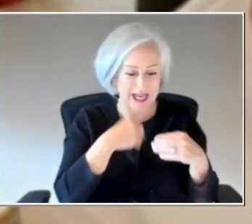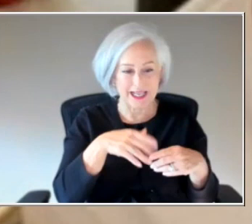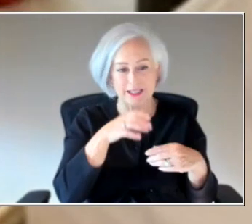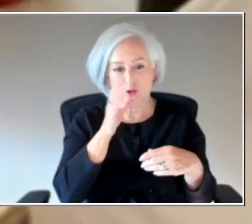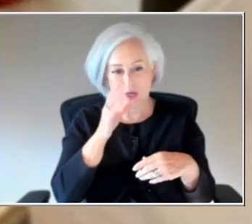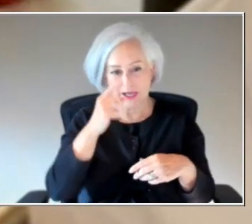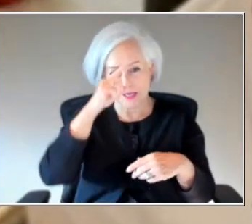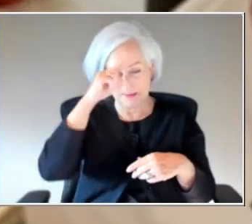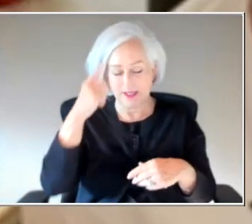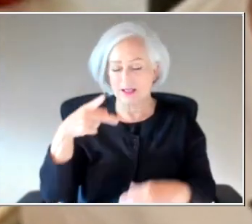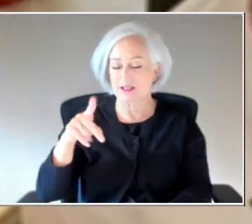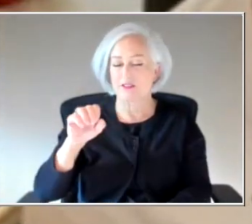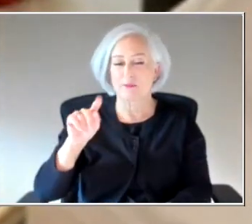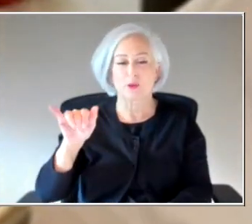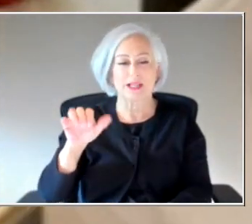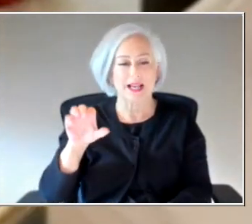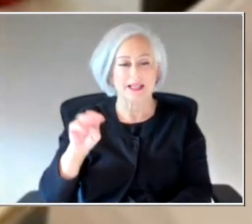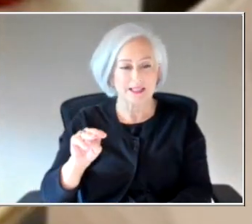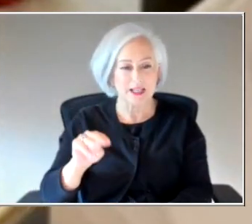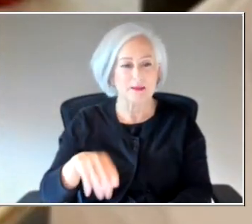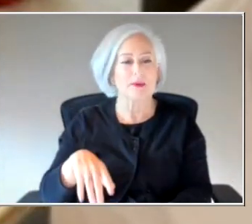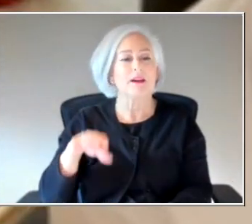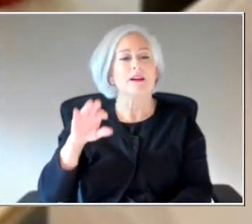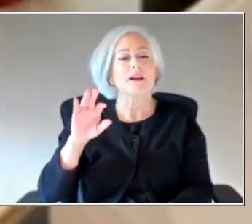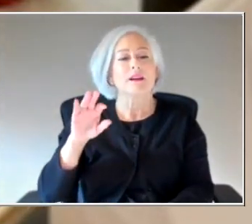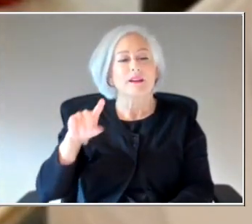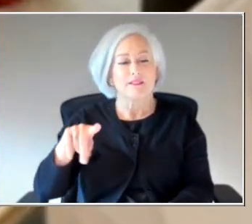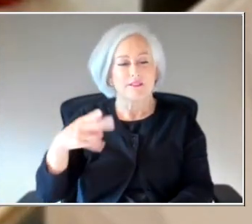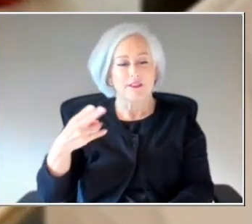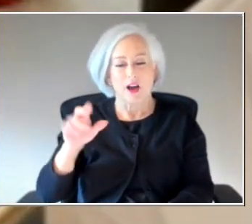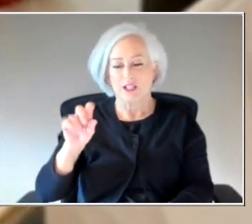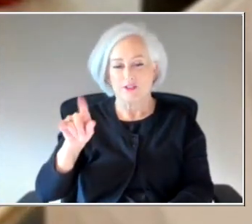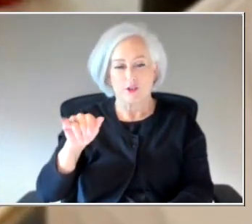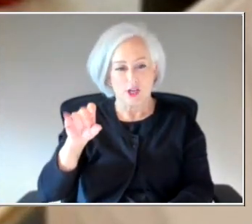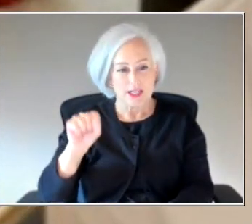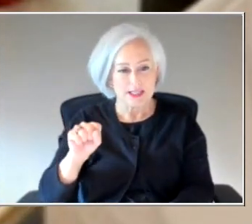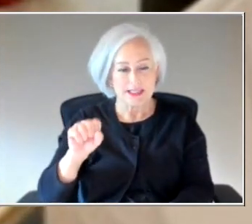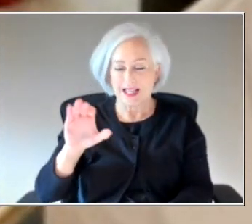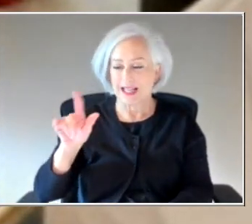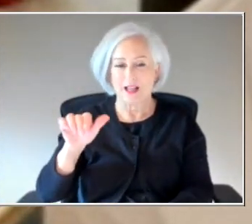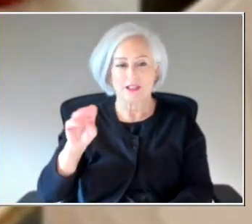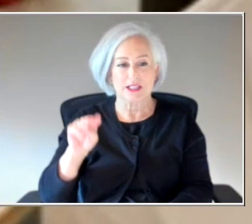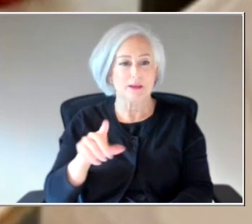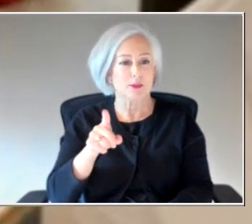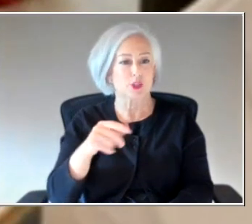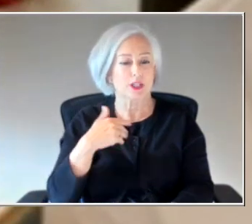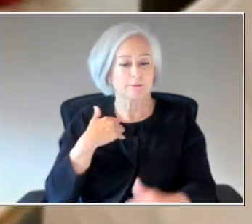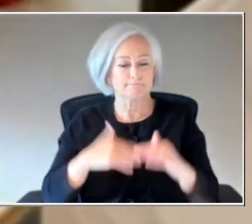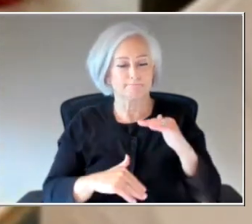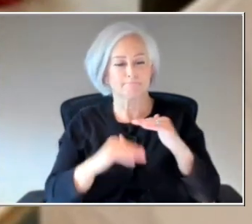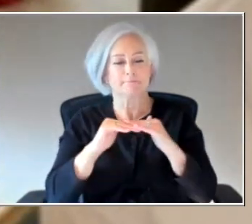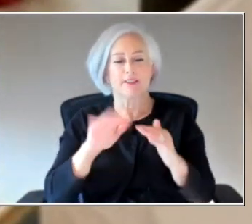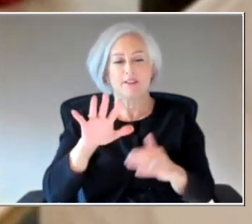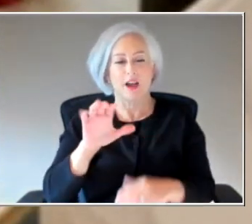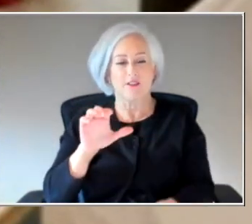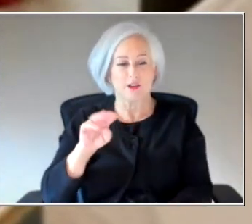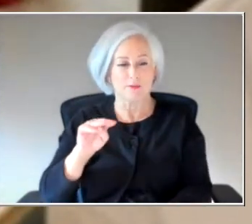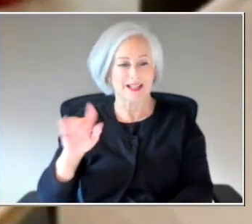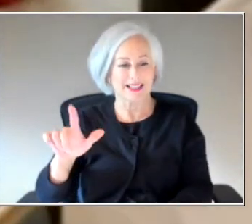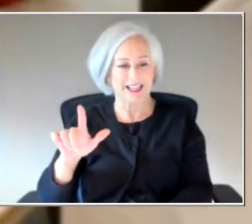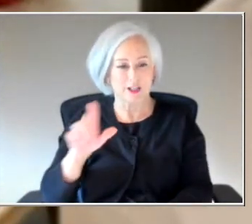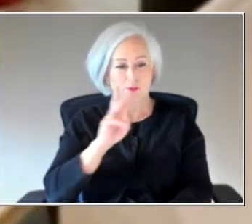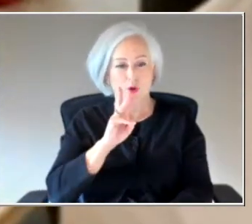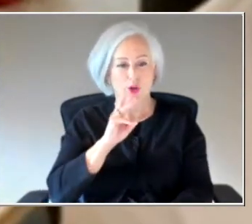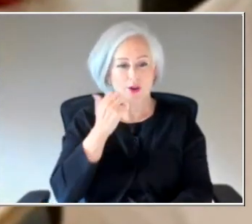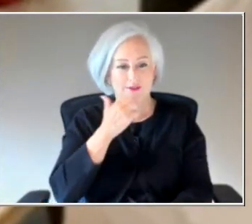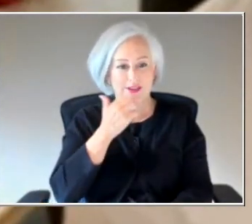phosphorus. Calcium was an issue. She was only allowed 500 milliliters of water a day. So that was really hard to not allow your child to